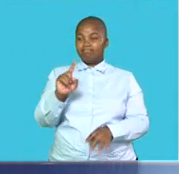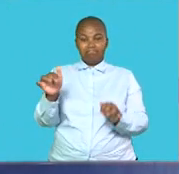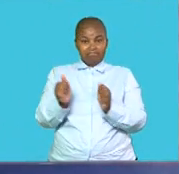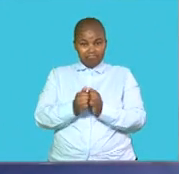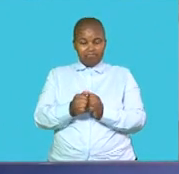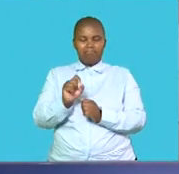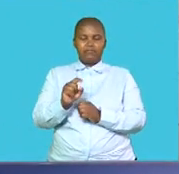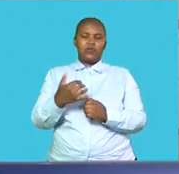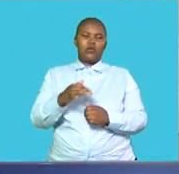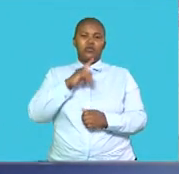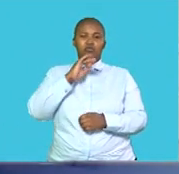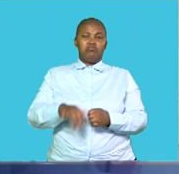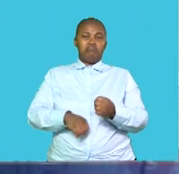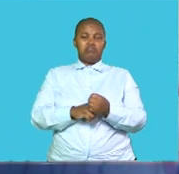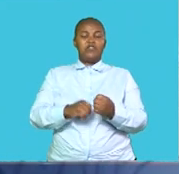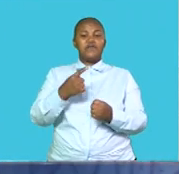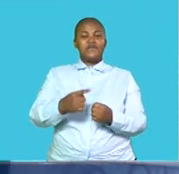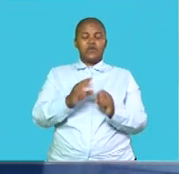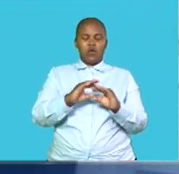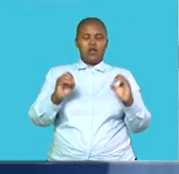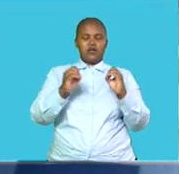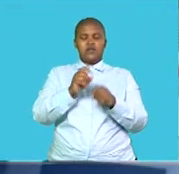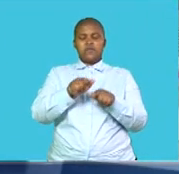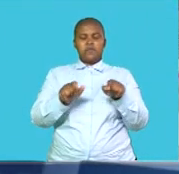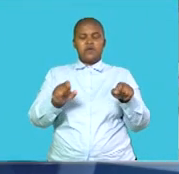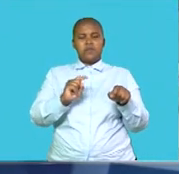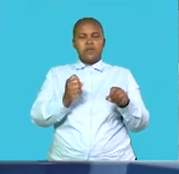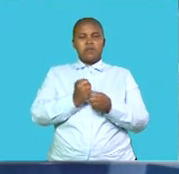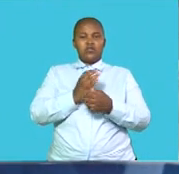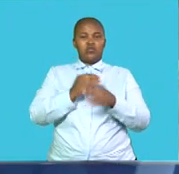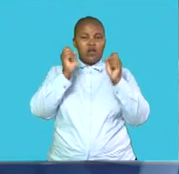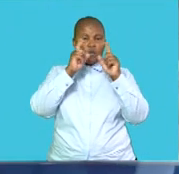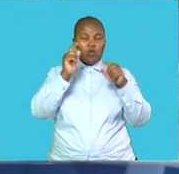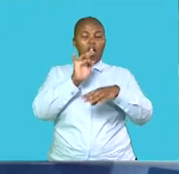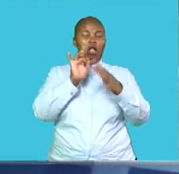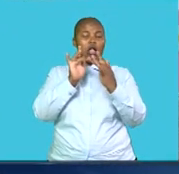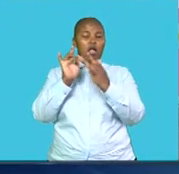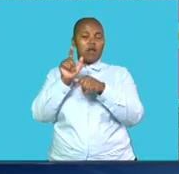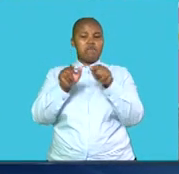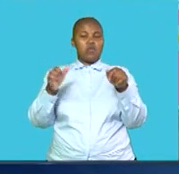of organizations like PinkDrive that stand for a cause because it reaches people that